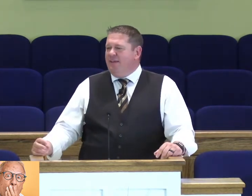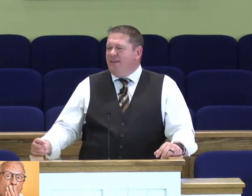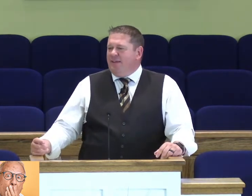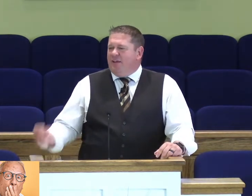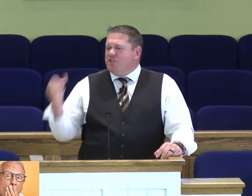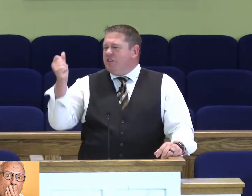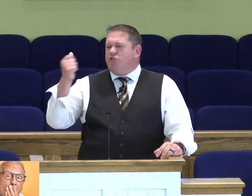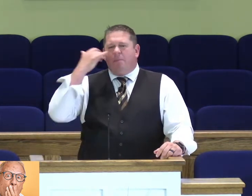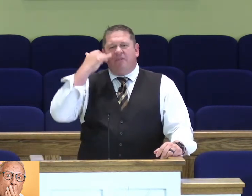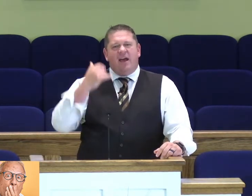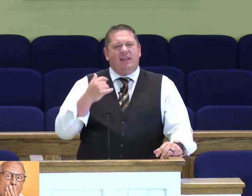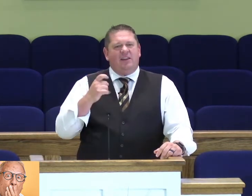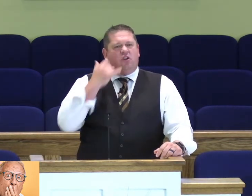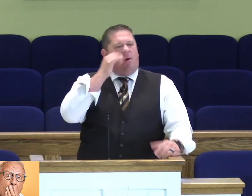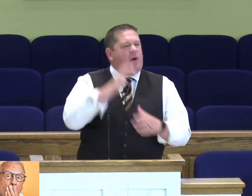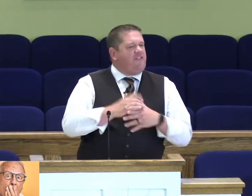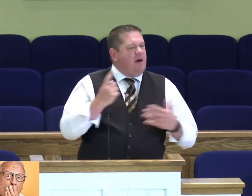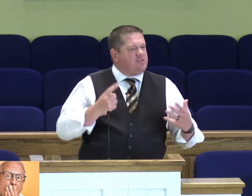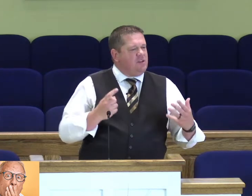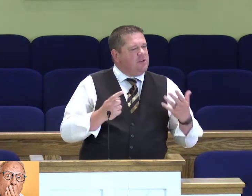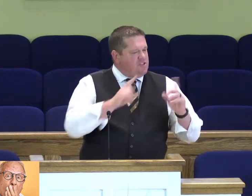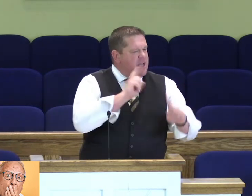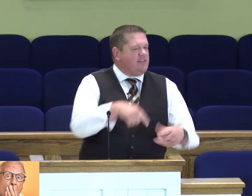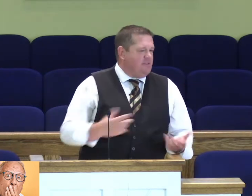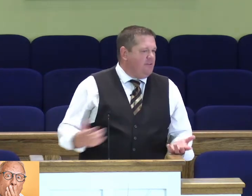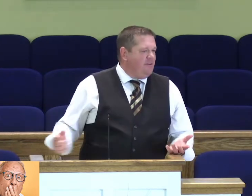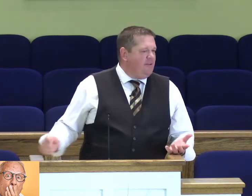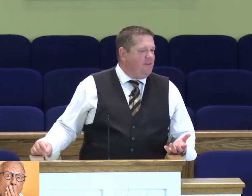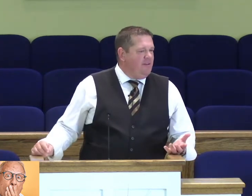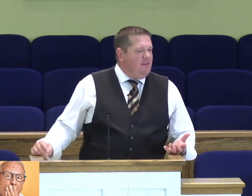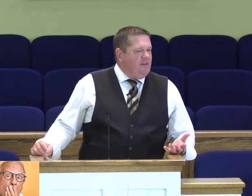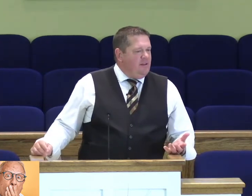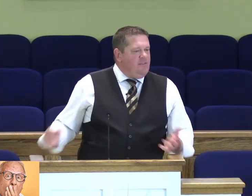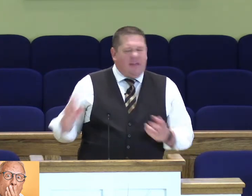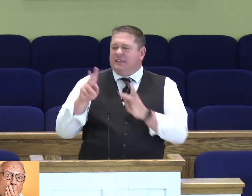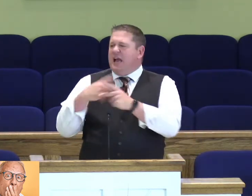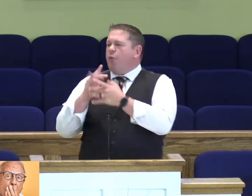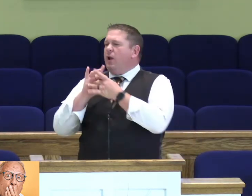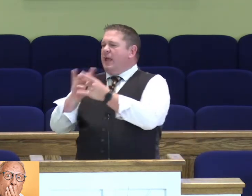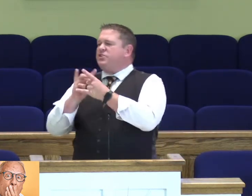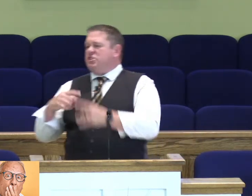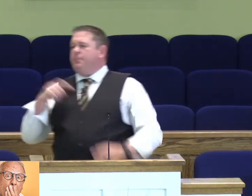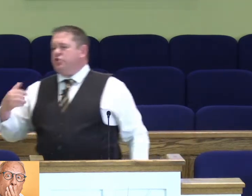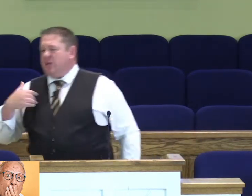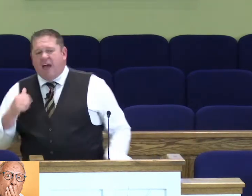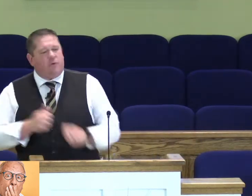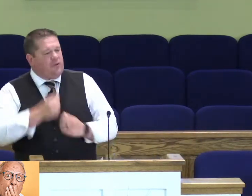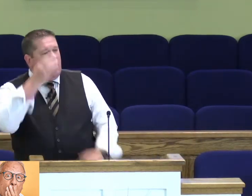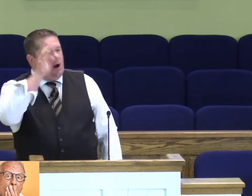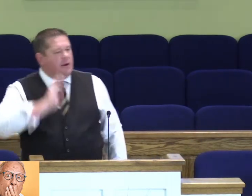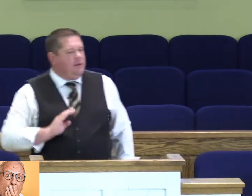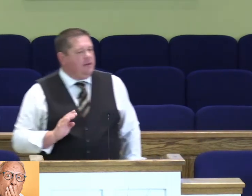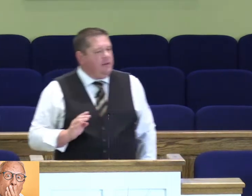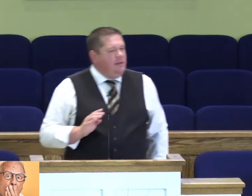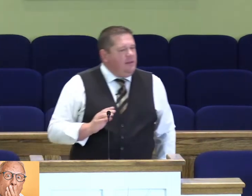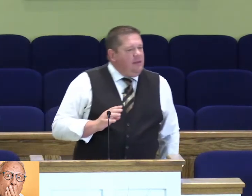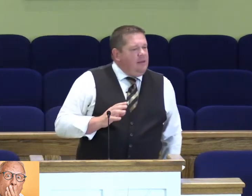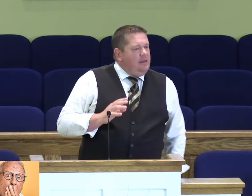that. Just at the drop of a hat, I needed to call my wife about something. And she answered. That's the kind of relationship we should have with